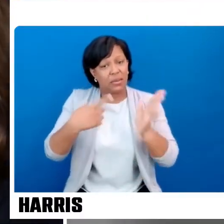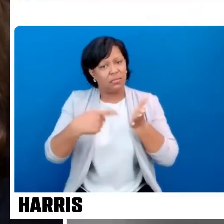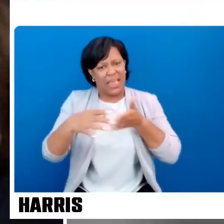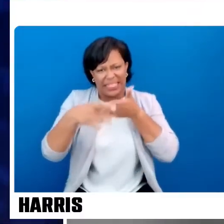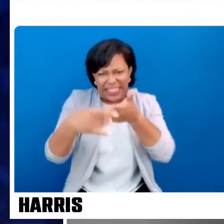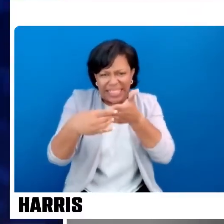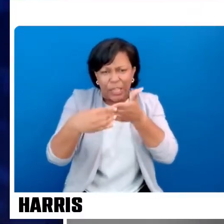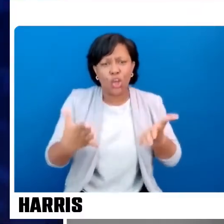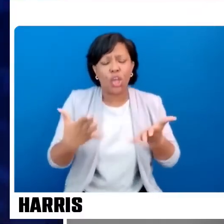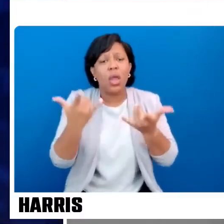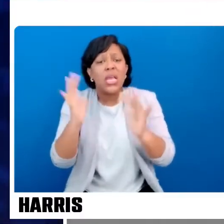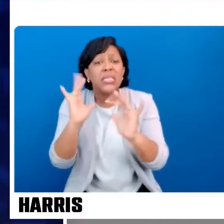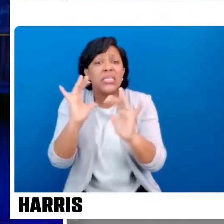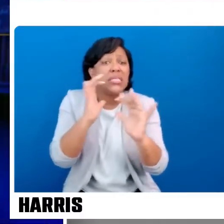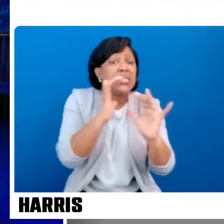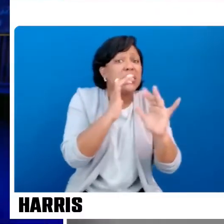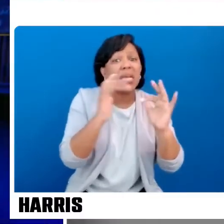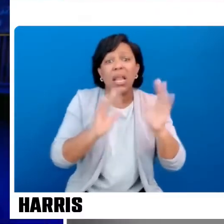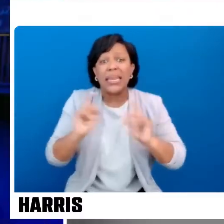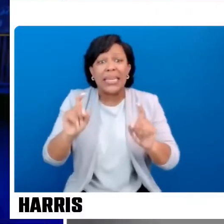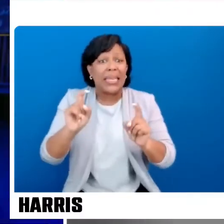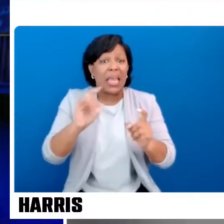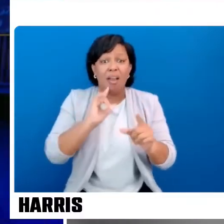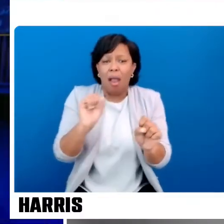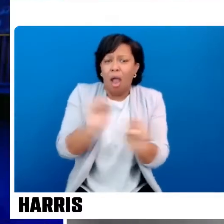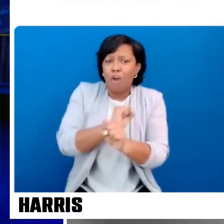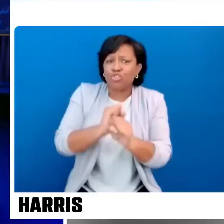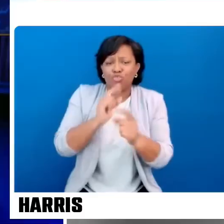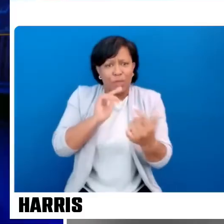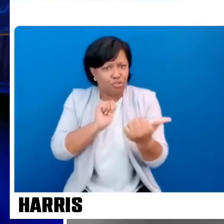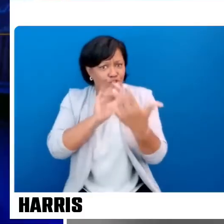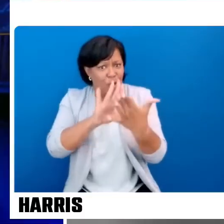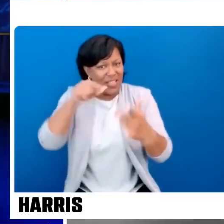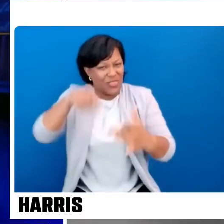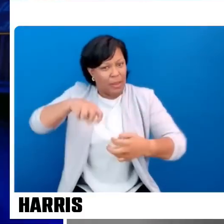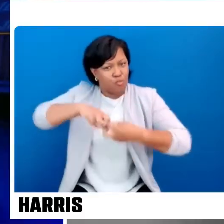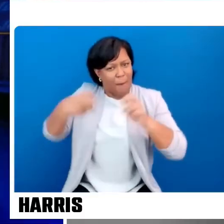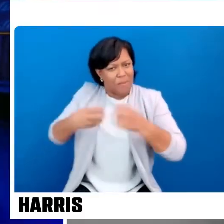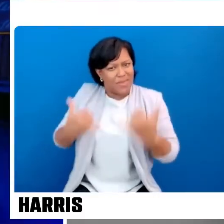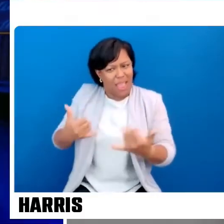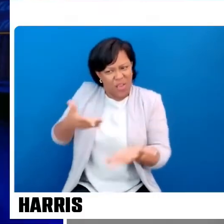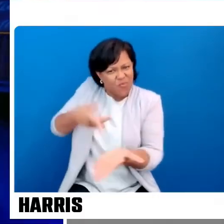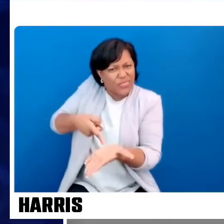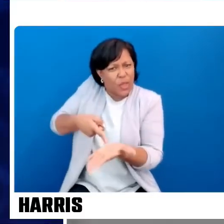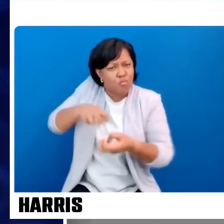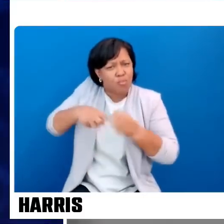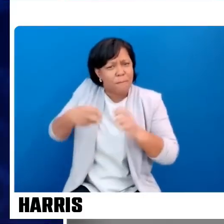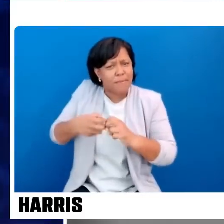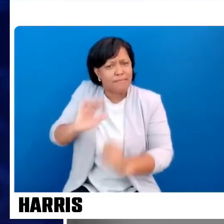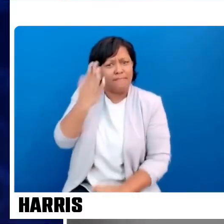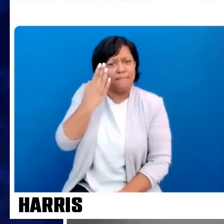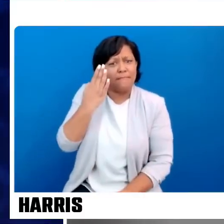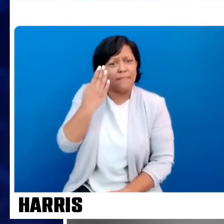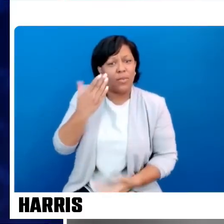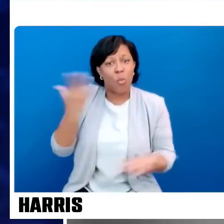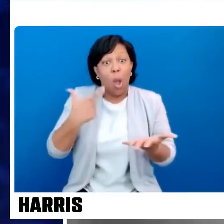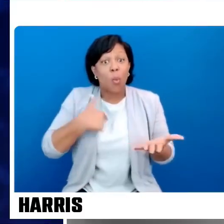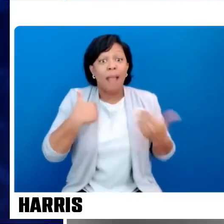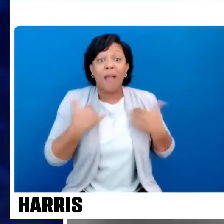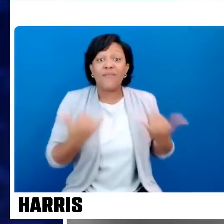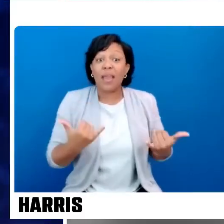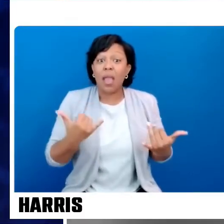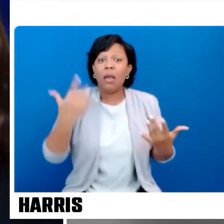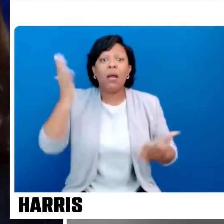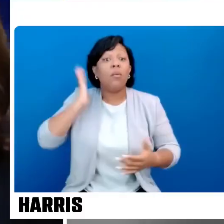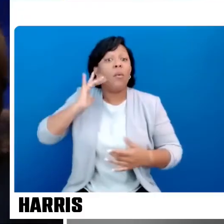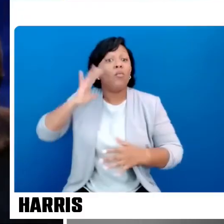actually addresses the problems at hand. But what we have in the former president is someone who would prefer to run on a problem instead of